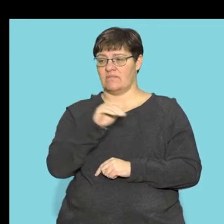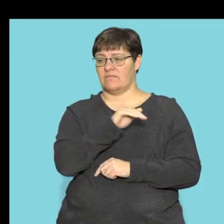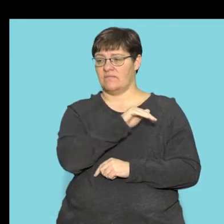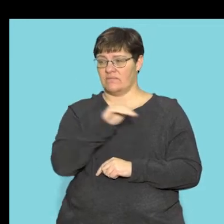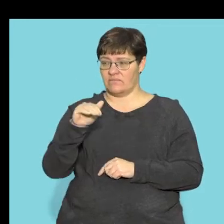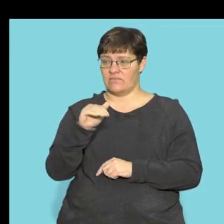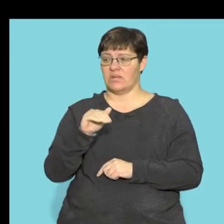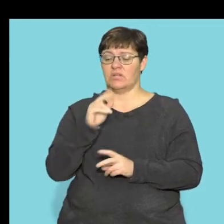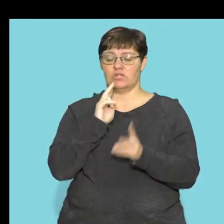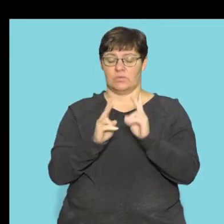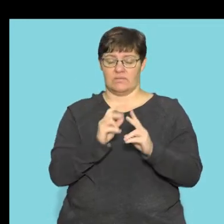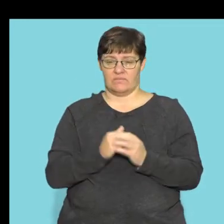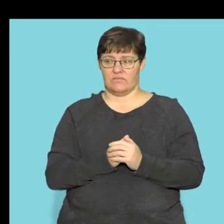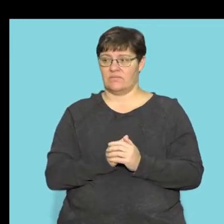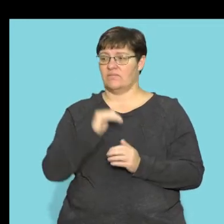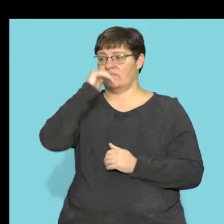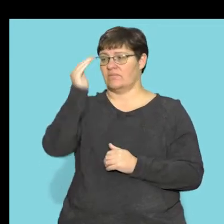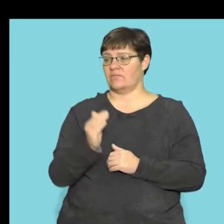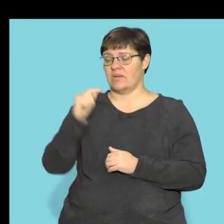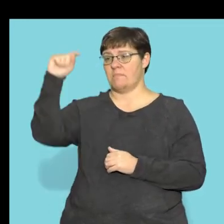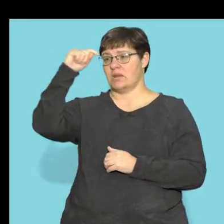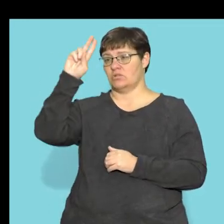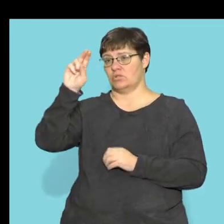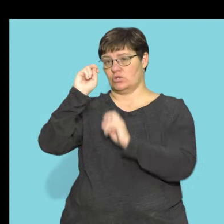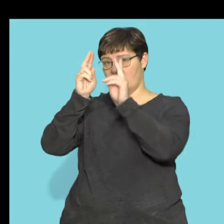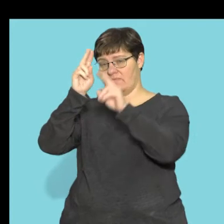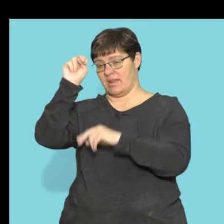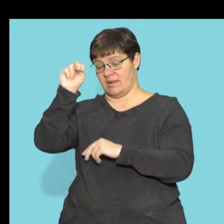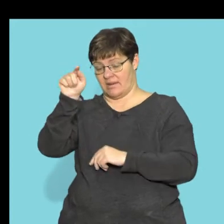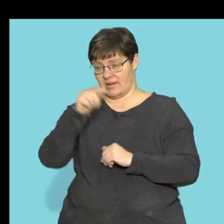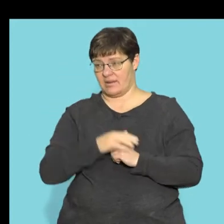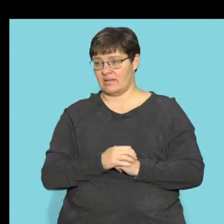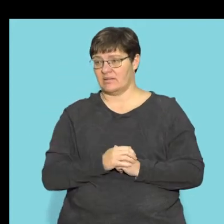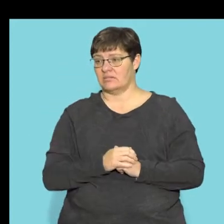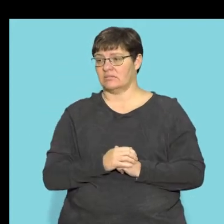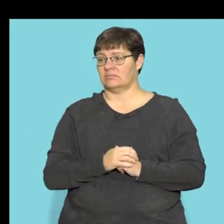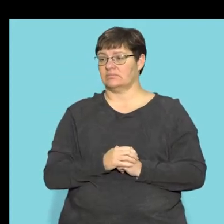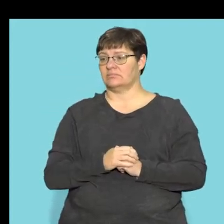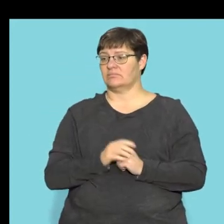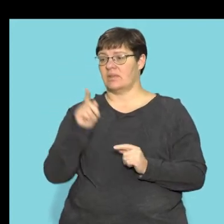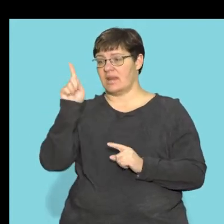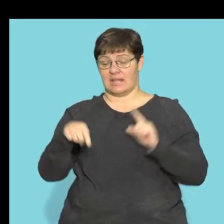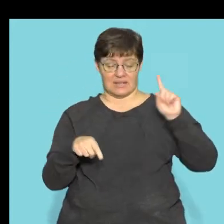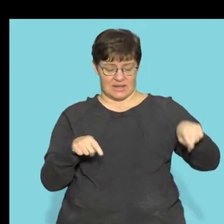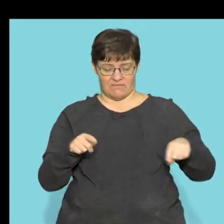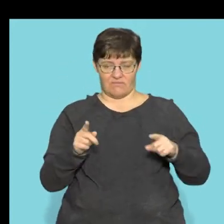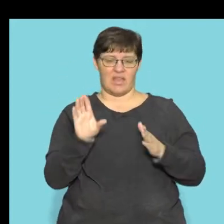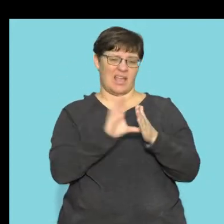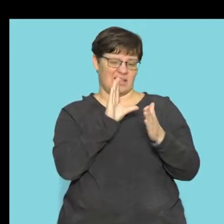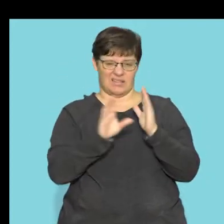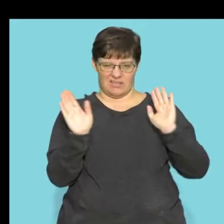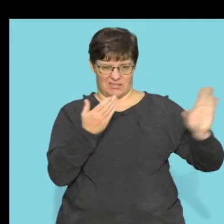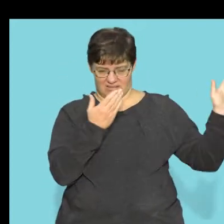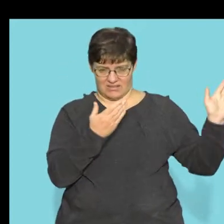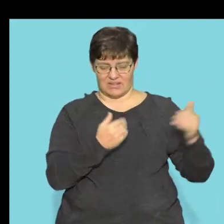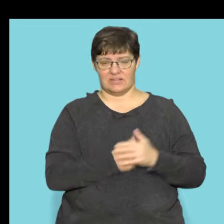0.1325 over 12 to the exponent of minus 12n. And then the negative and the negative, that